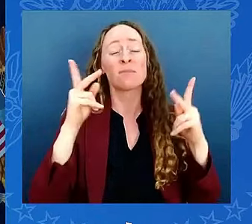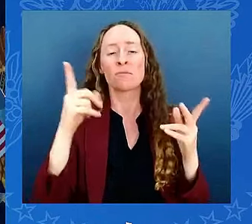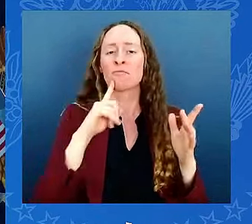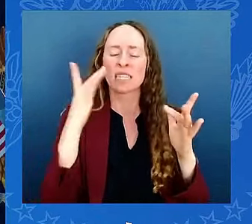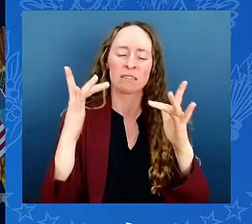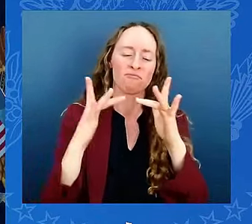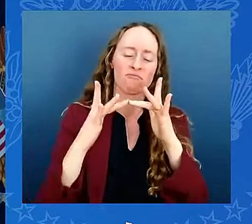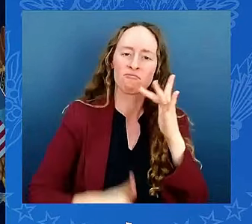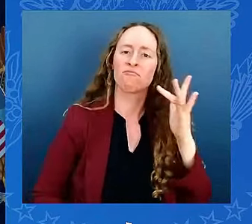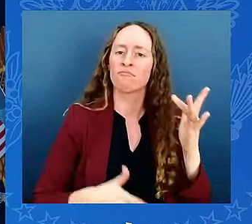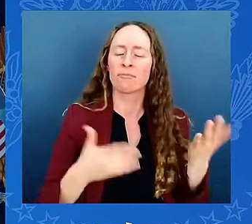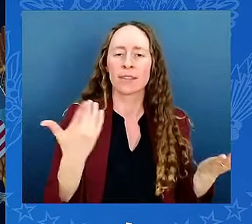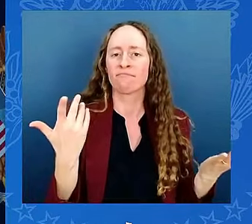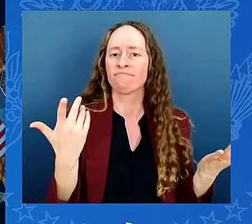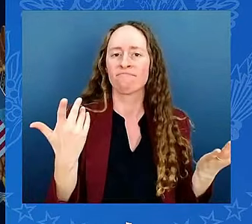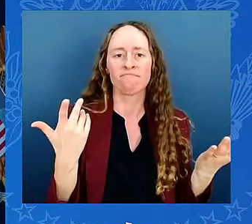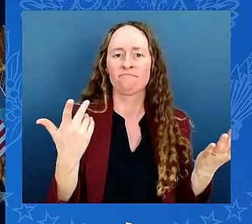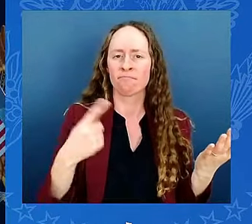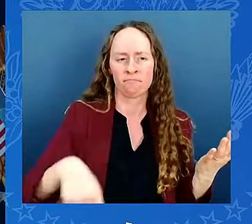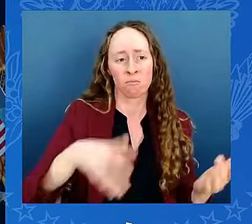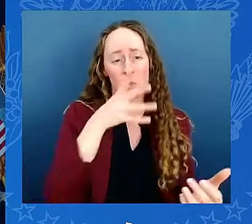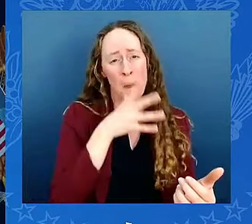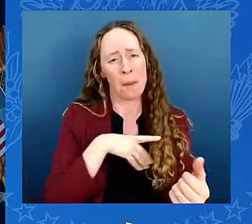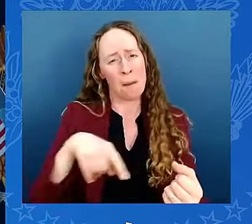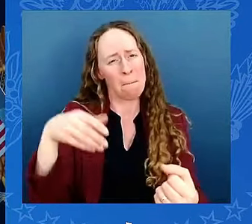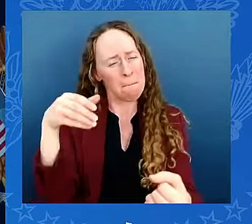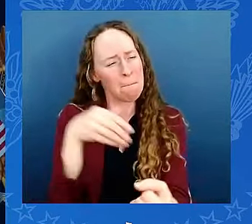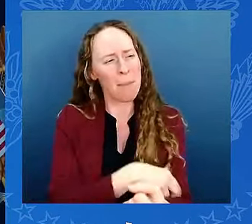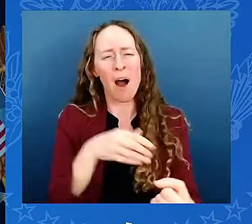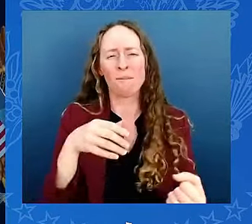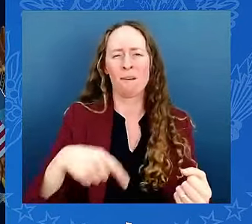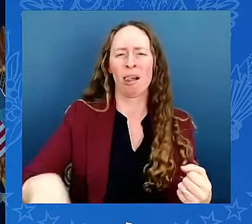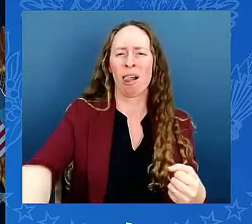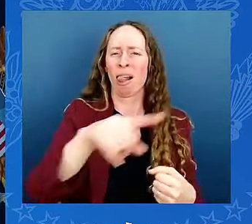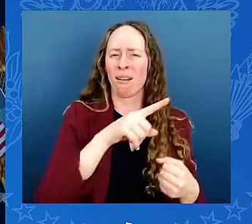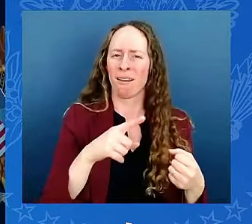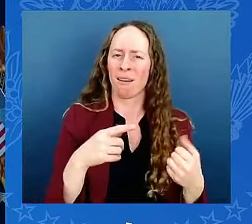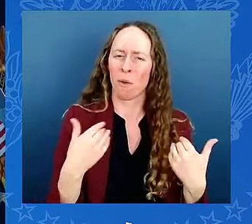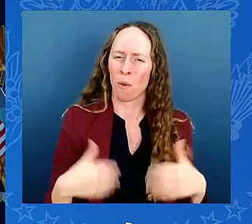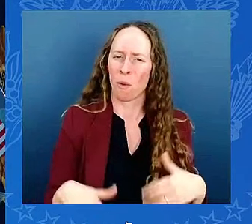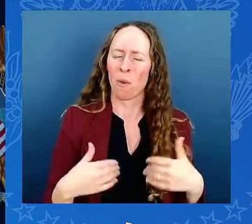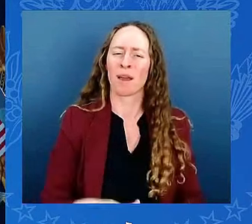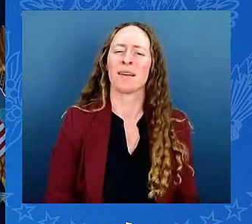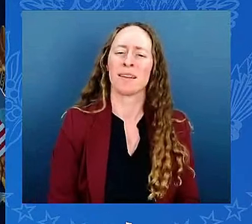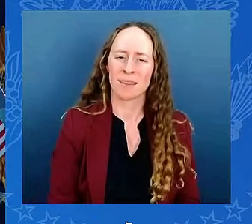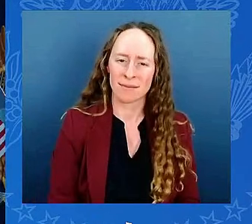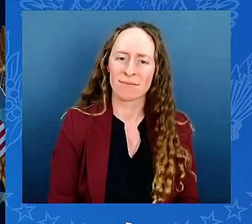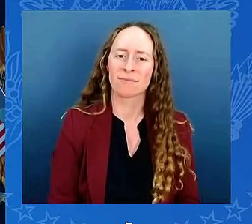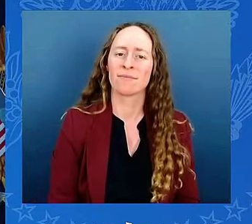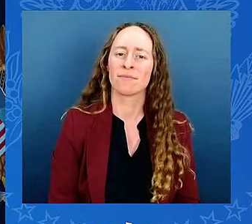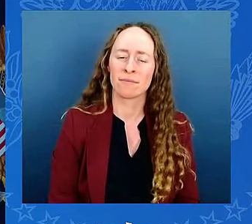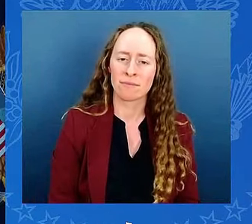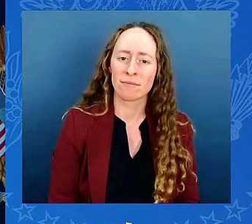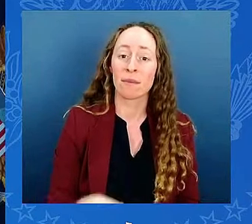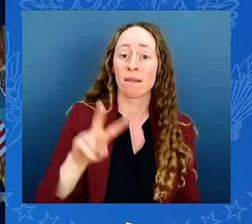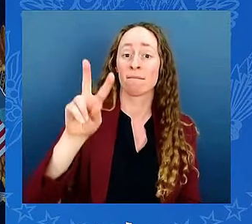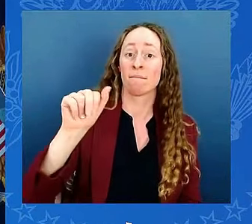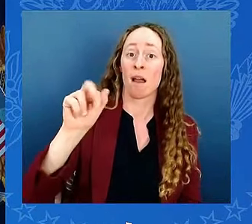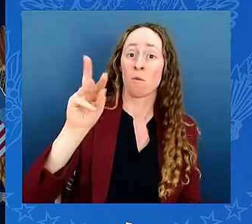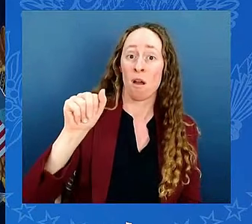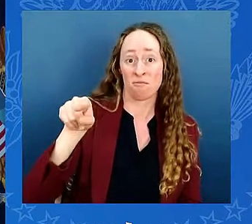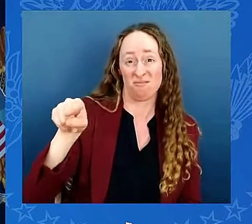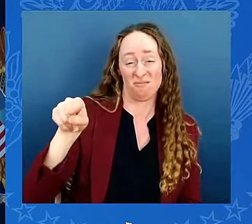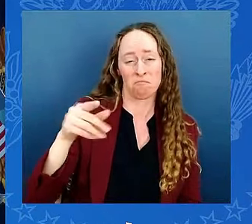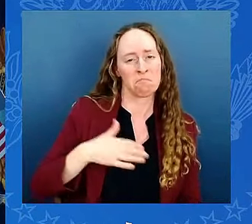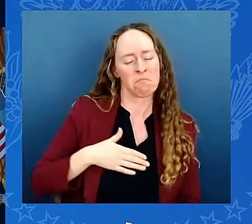this. The Violence Against Women Act is my proudest legislative accomplishment in all the years I've served as senator,